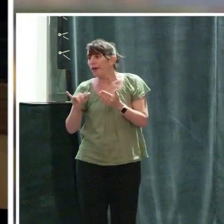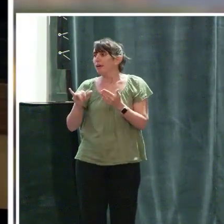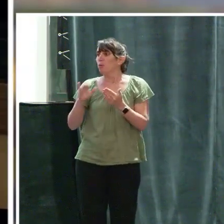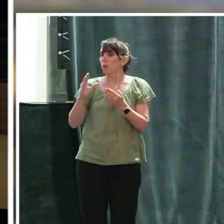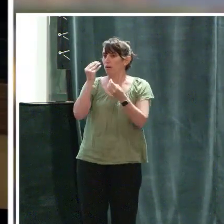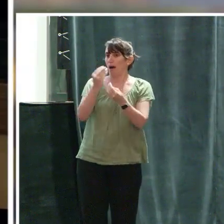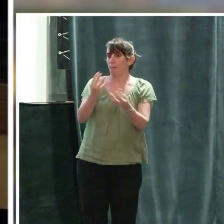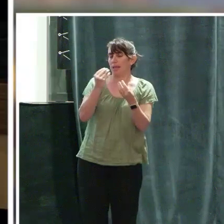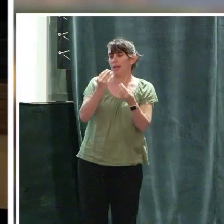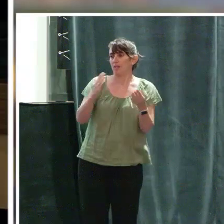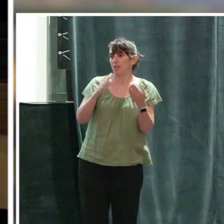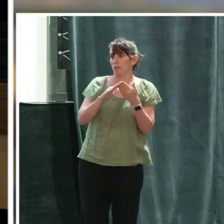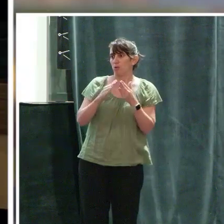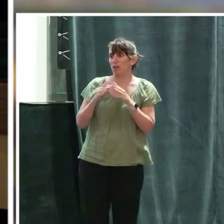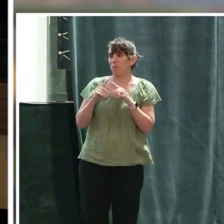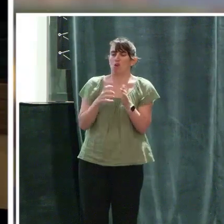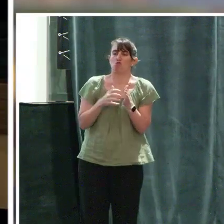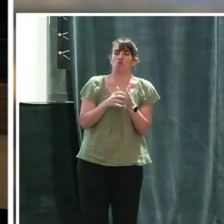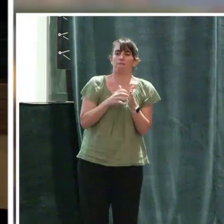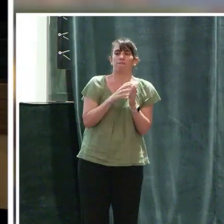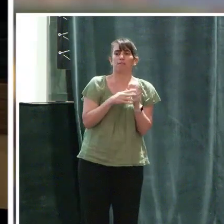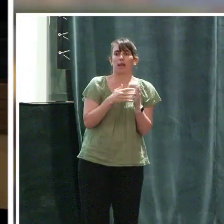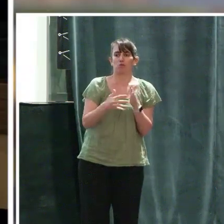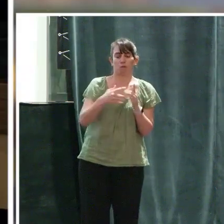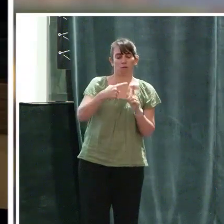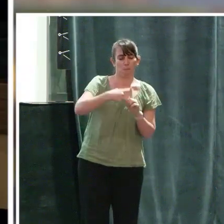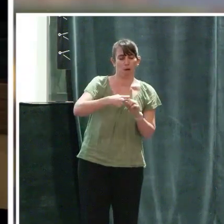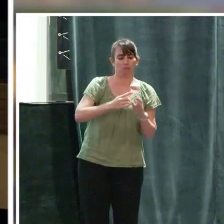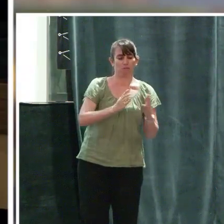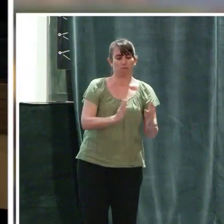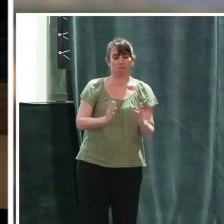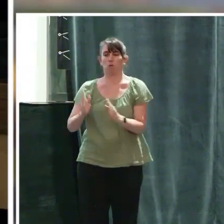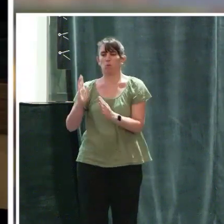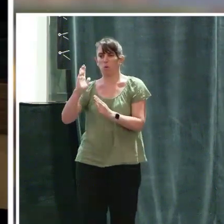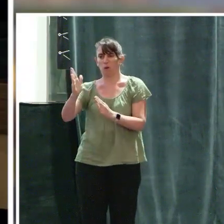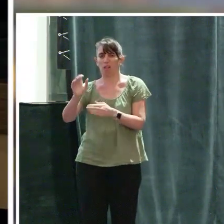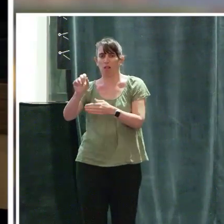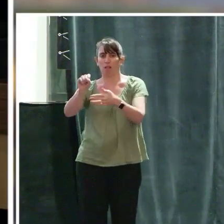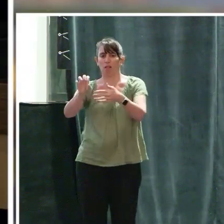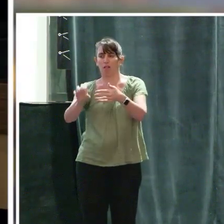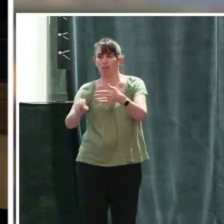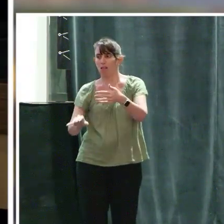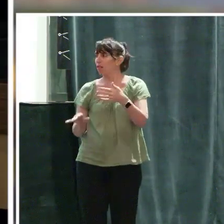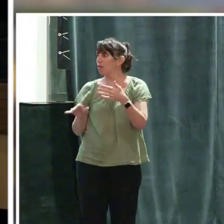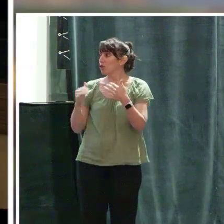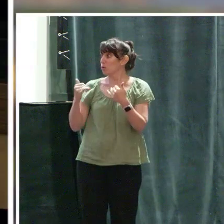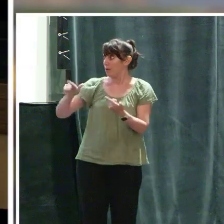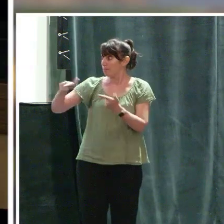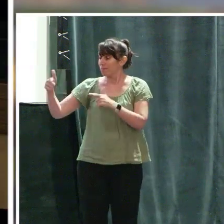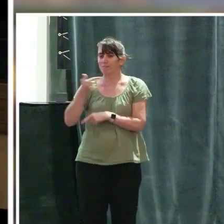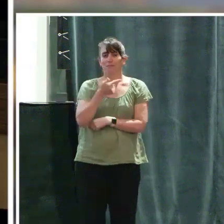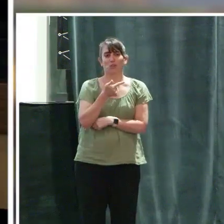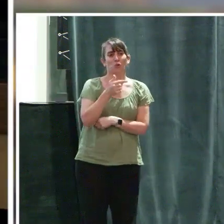but want to introduce sort of overall schedule and timeline so you get a sense of how that might play out. So with that, I'll turn over to Gwen Dawson. Thanks,